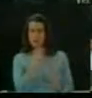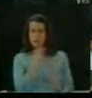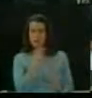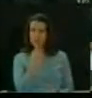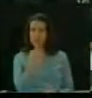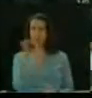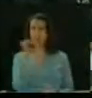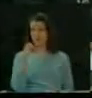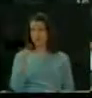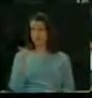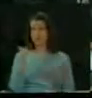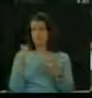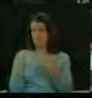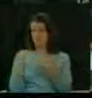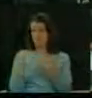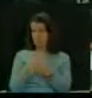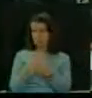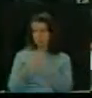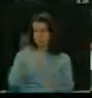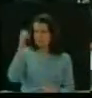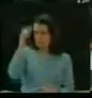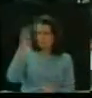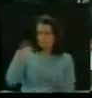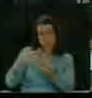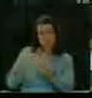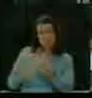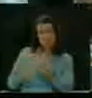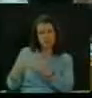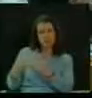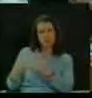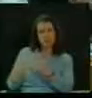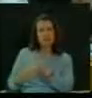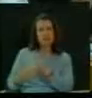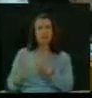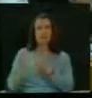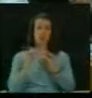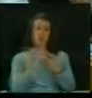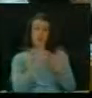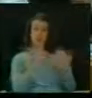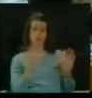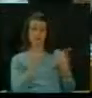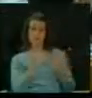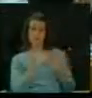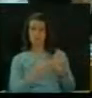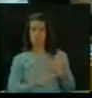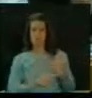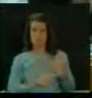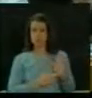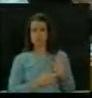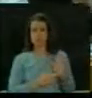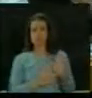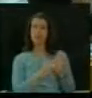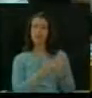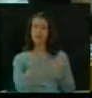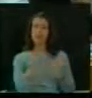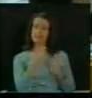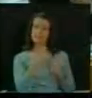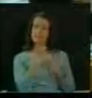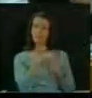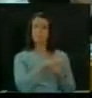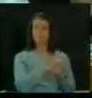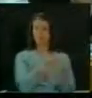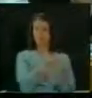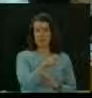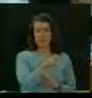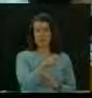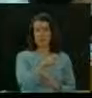if I'm going to play football, I want to know what the rules are. And so clarifying the rules is something that this policy needs and